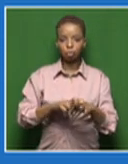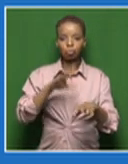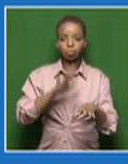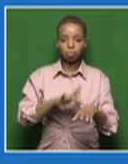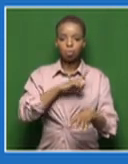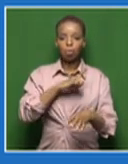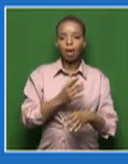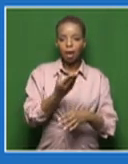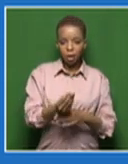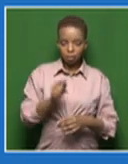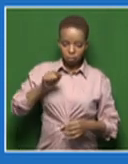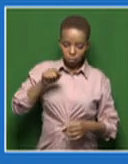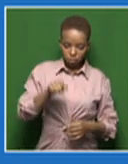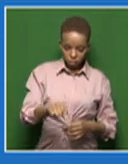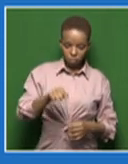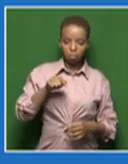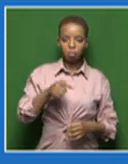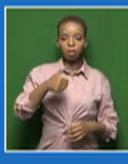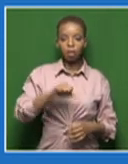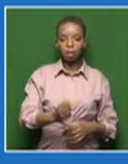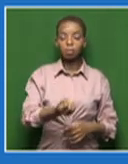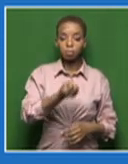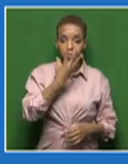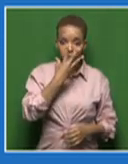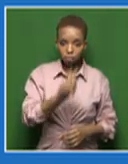press to trigger it, to scan your face and basically do